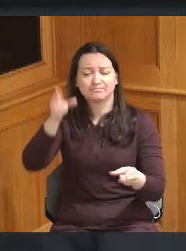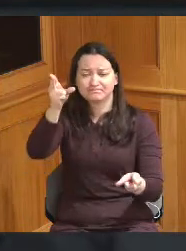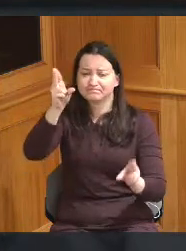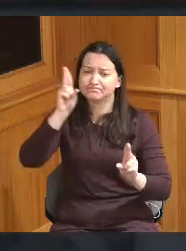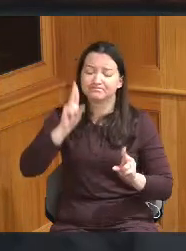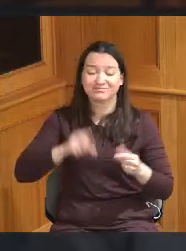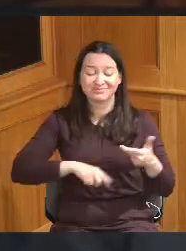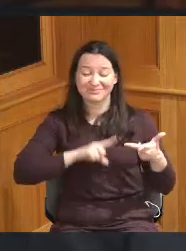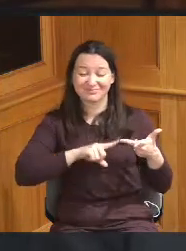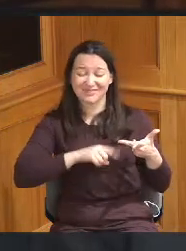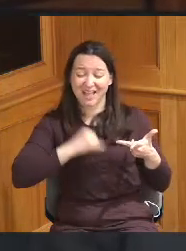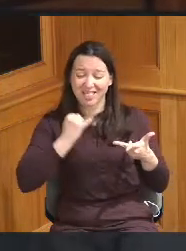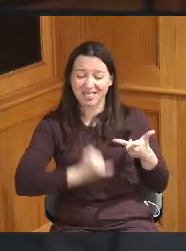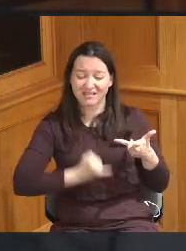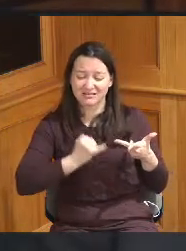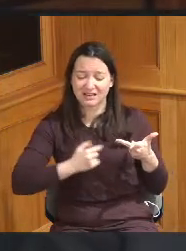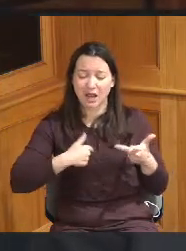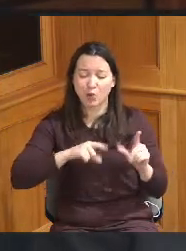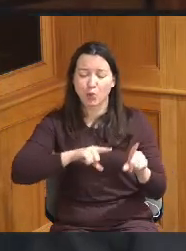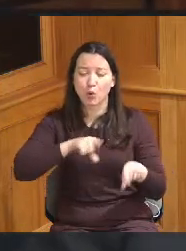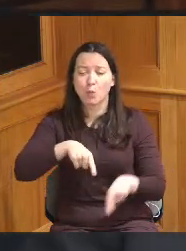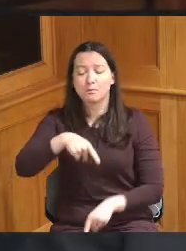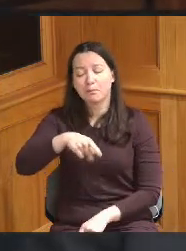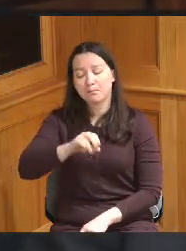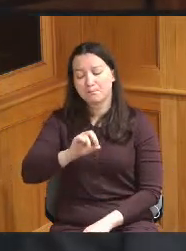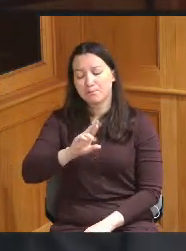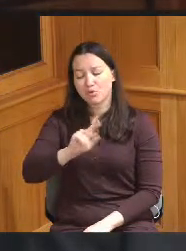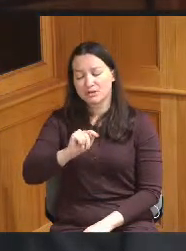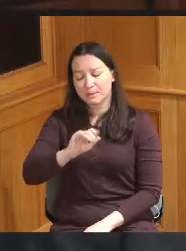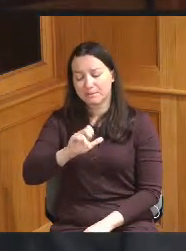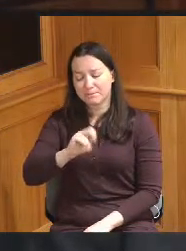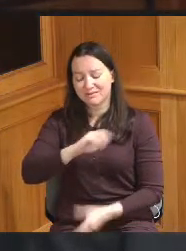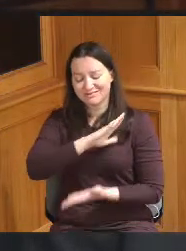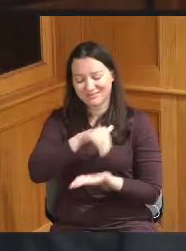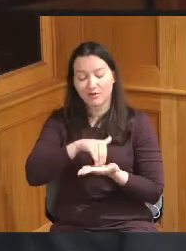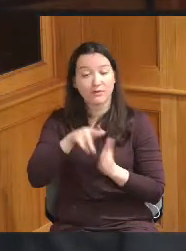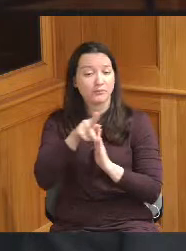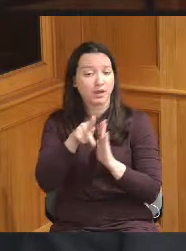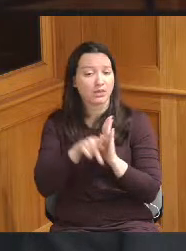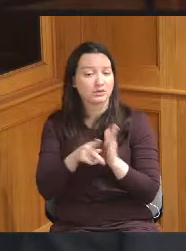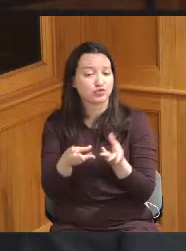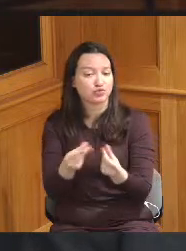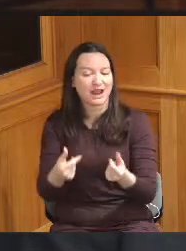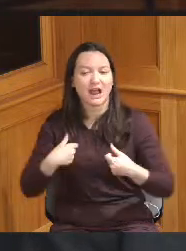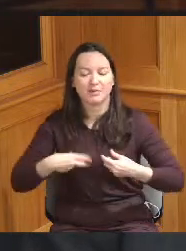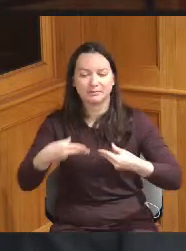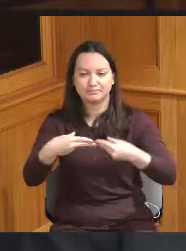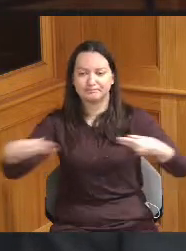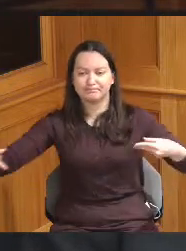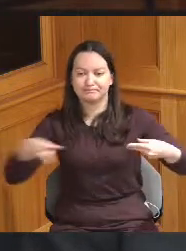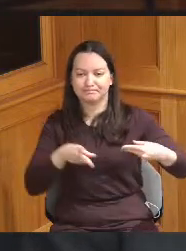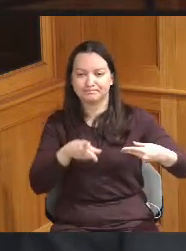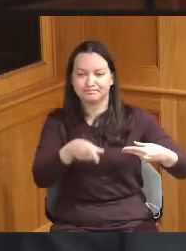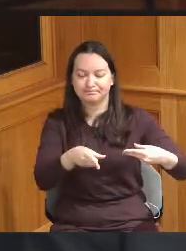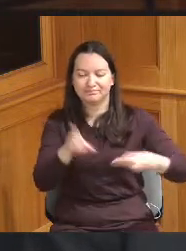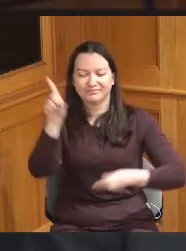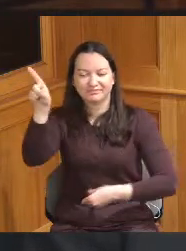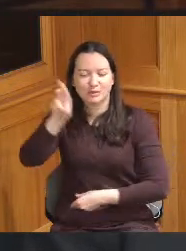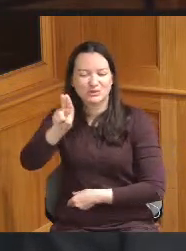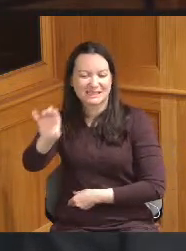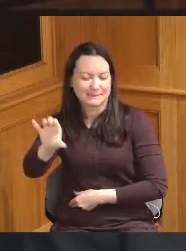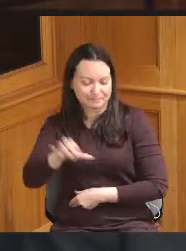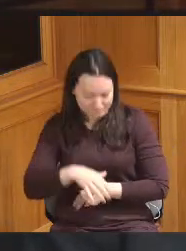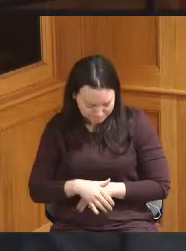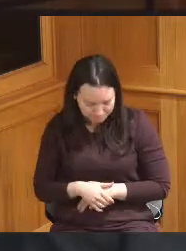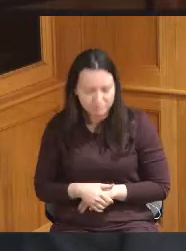And then lastly, I attended the Portman Center for Policy Solutions. There was a ribbon cutting for the center up at the University of